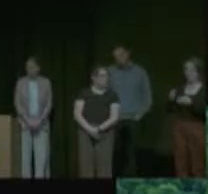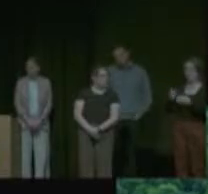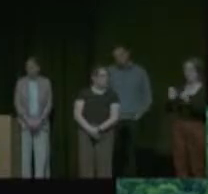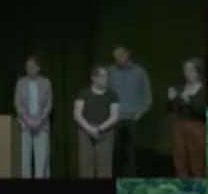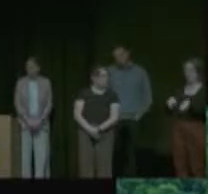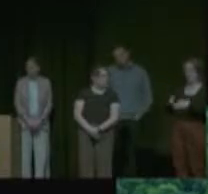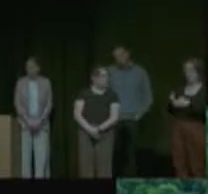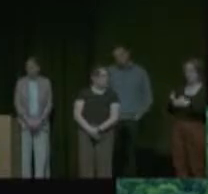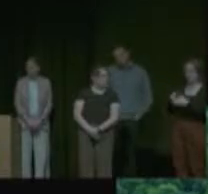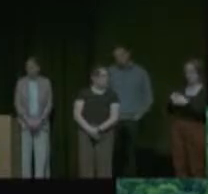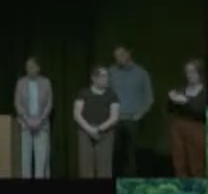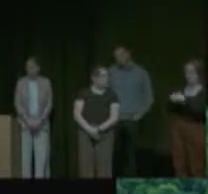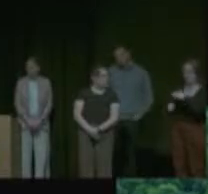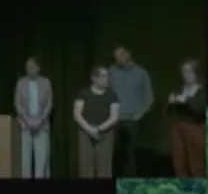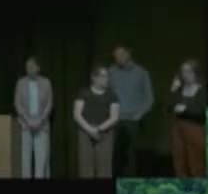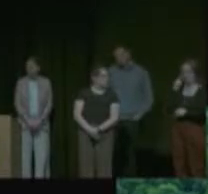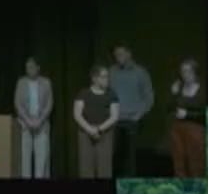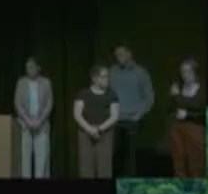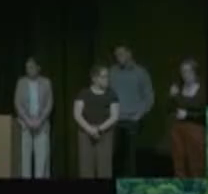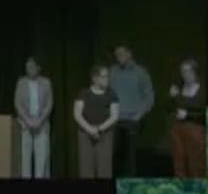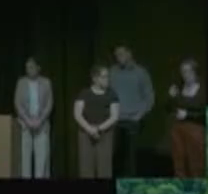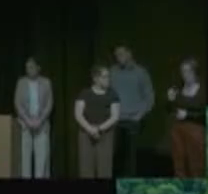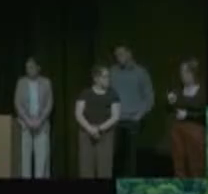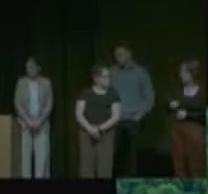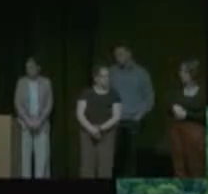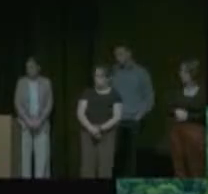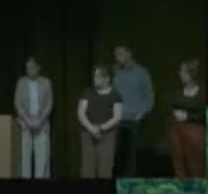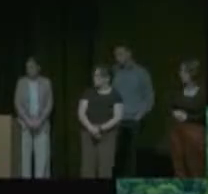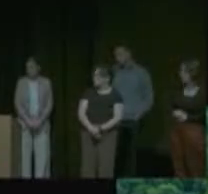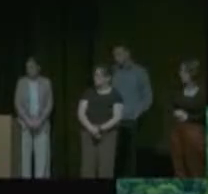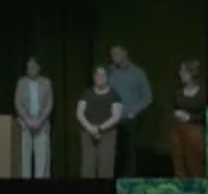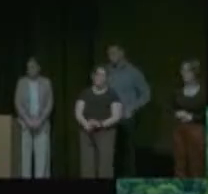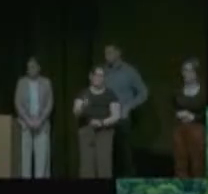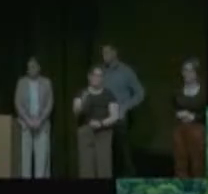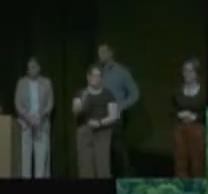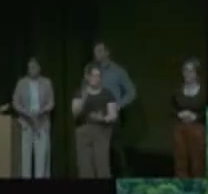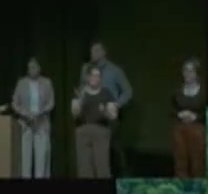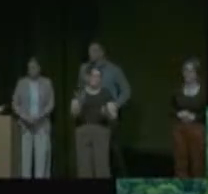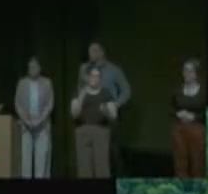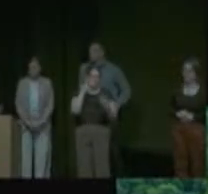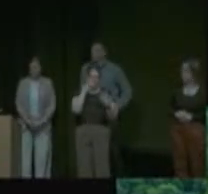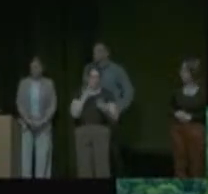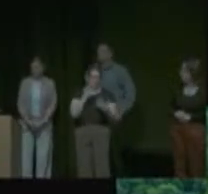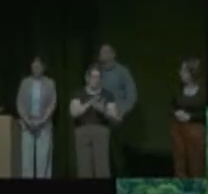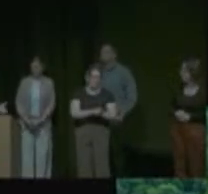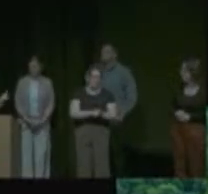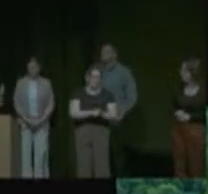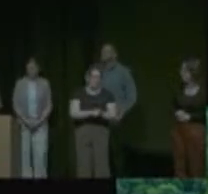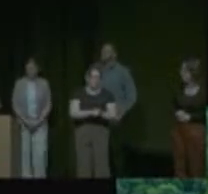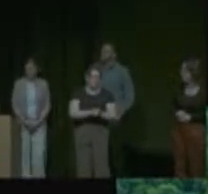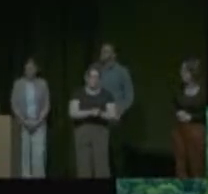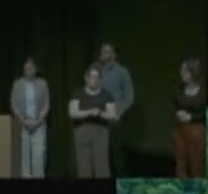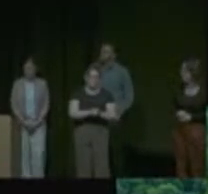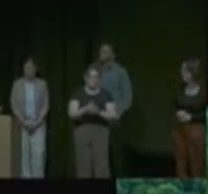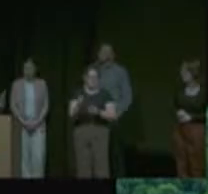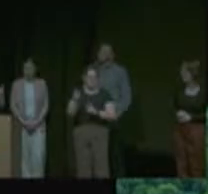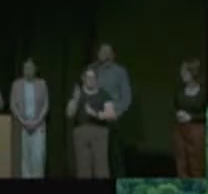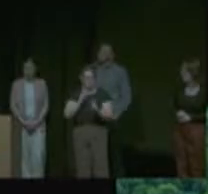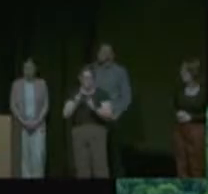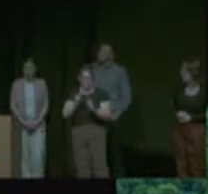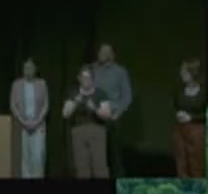go down into the gorge? That will remain closed? No, unfortunately, when people come in from